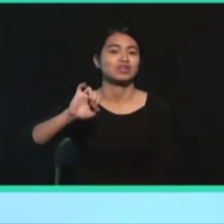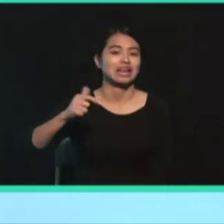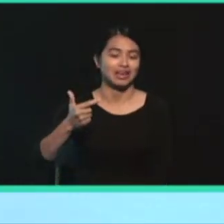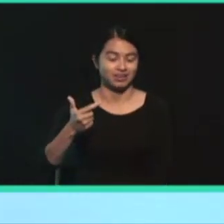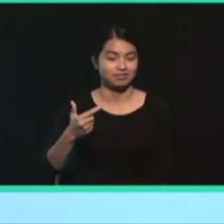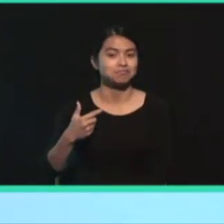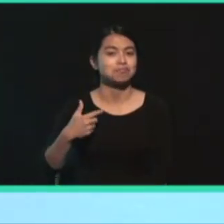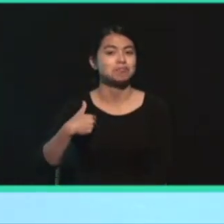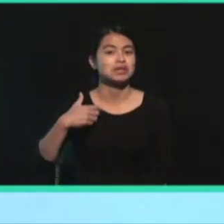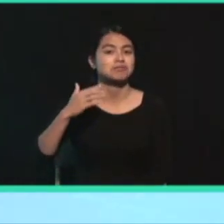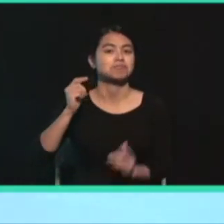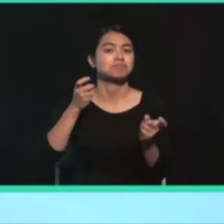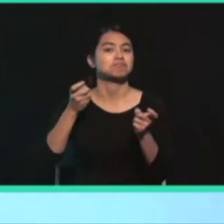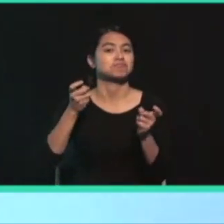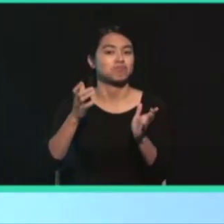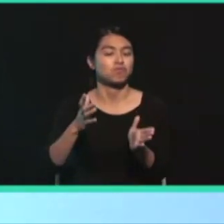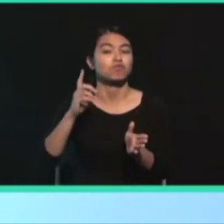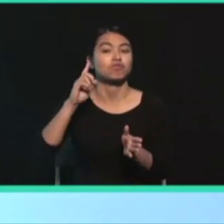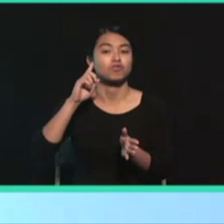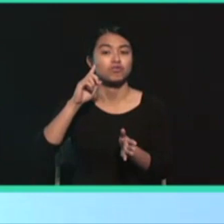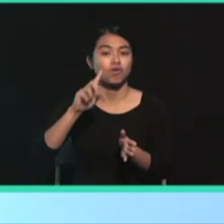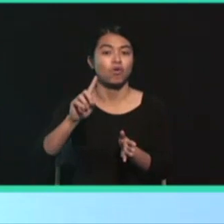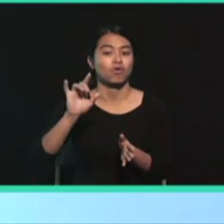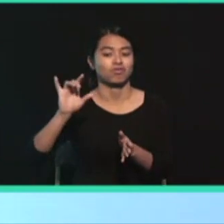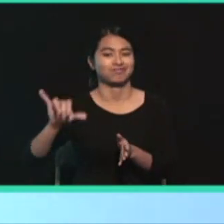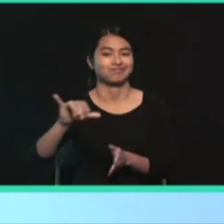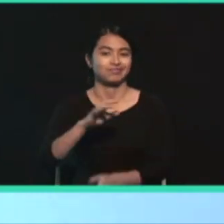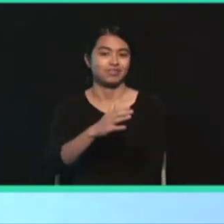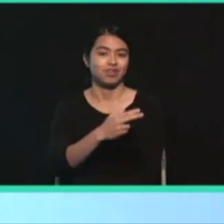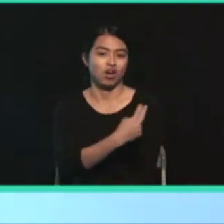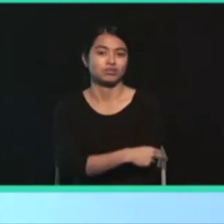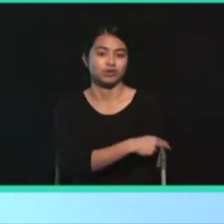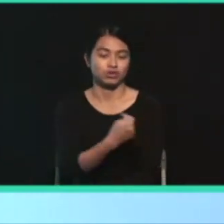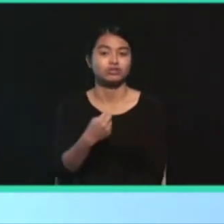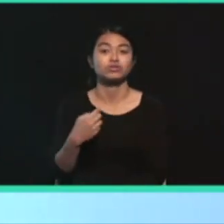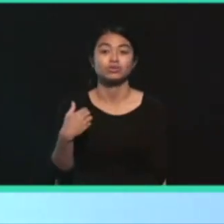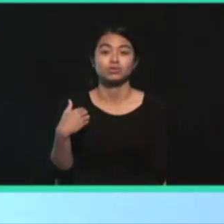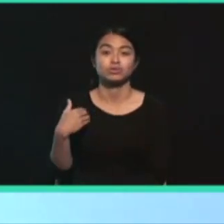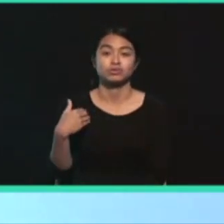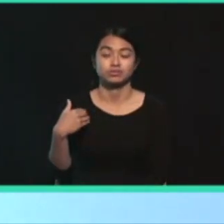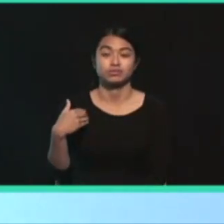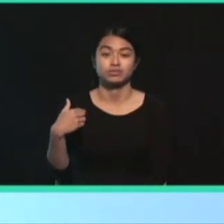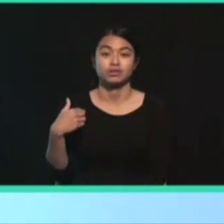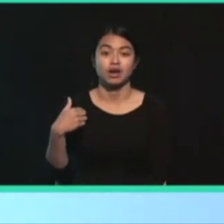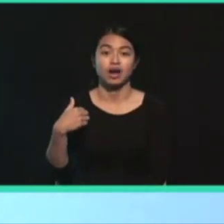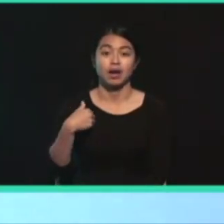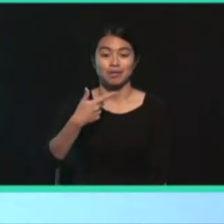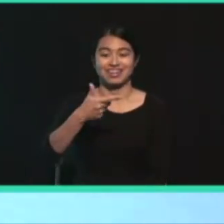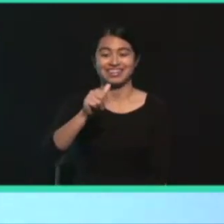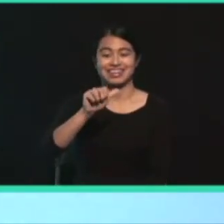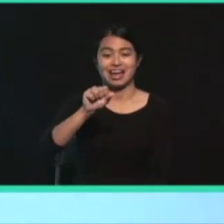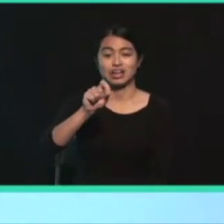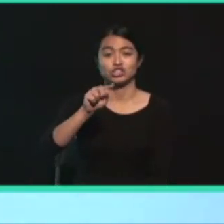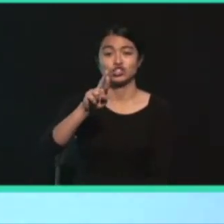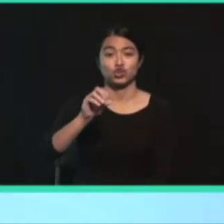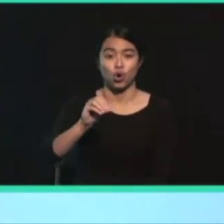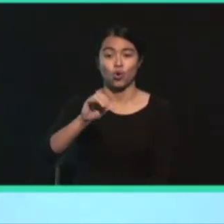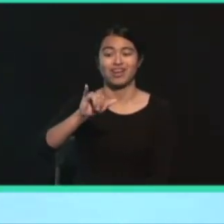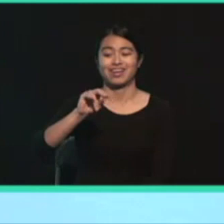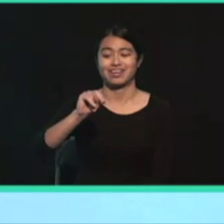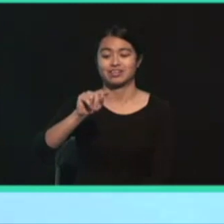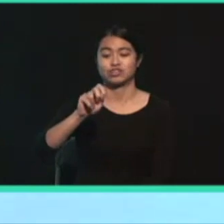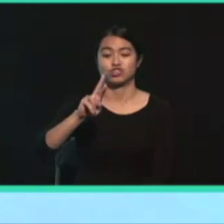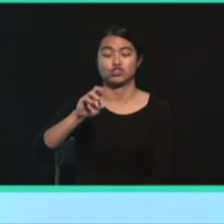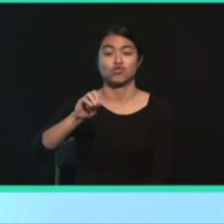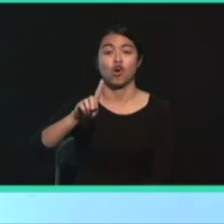department at the Krankenhaus Waldfriede Hospital in Berlin. I'm a gastroenterologist with a special focus on